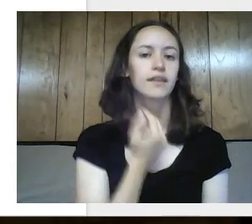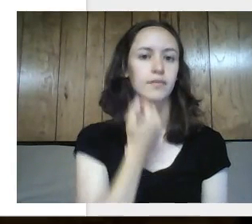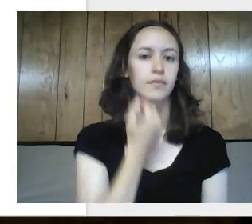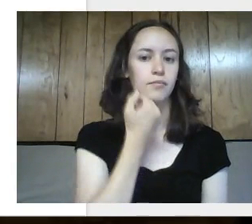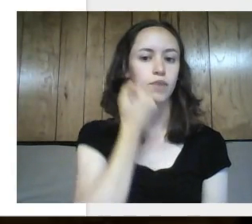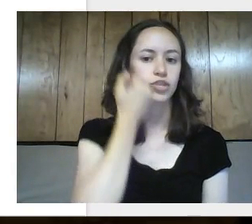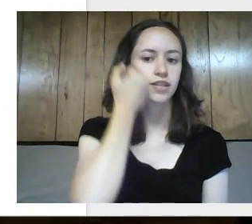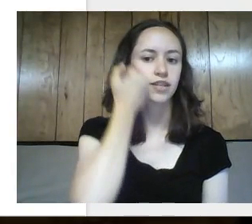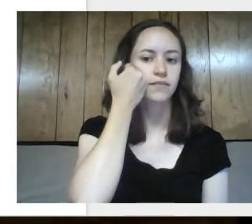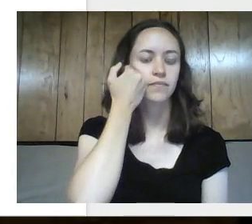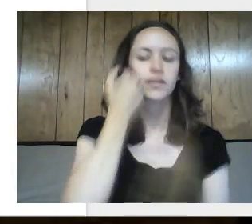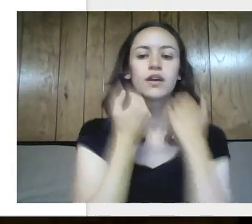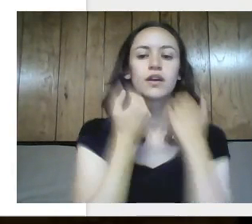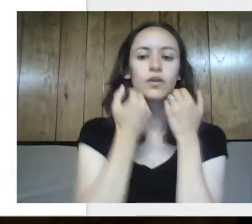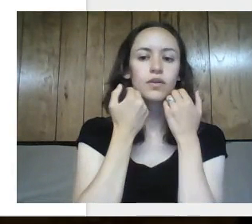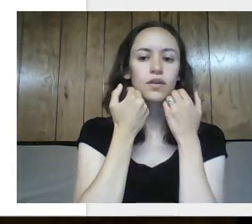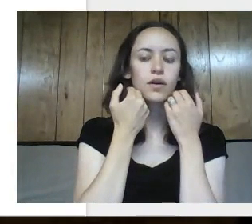one motion.